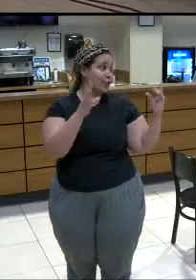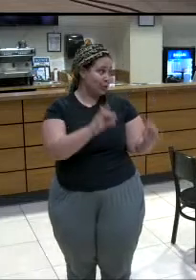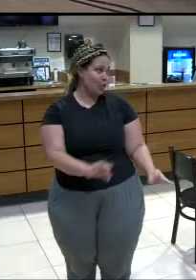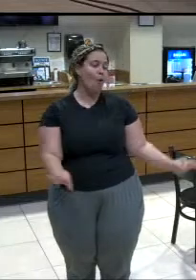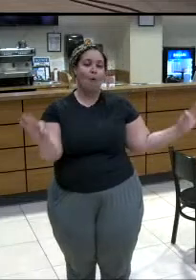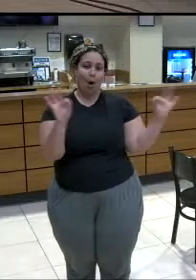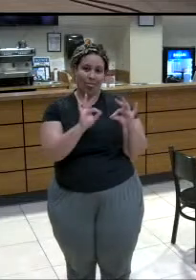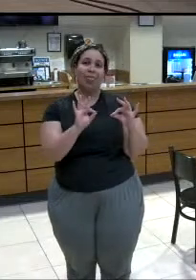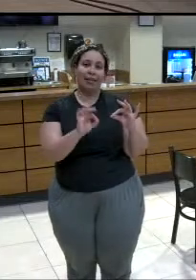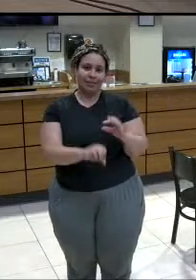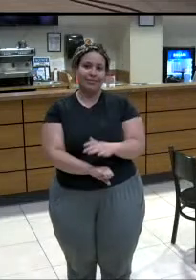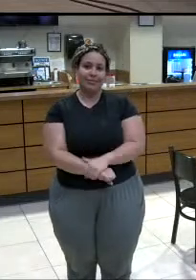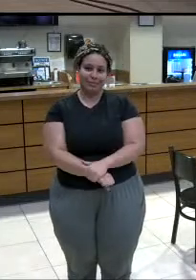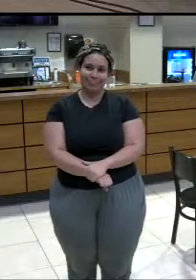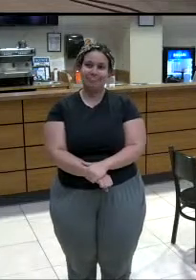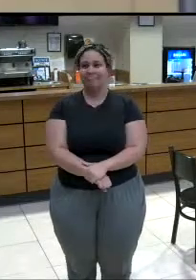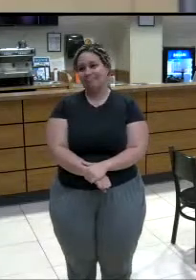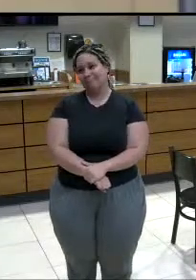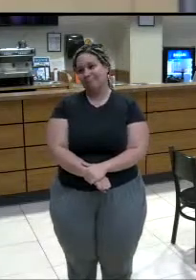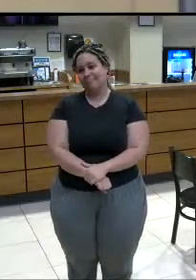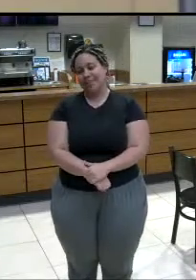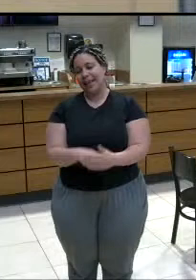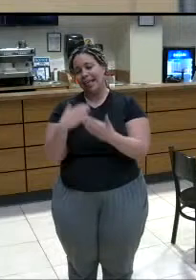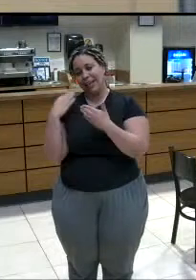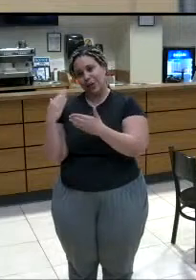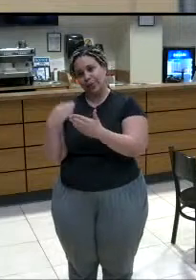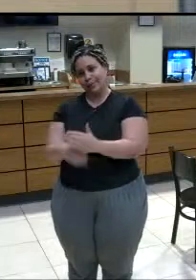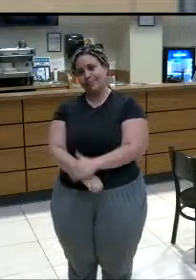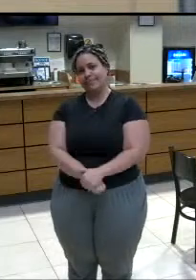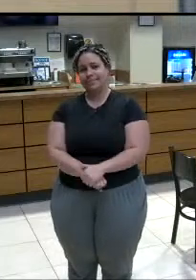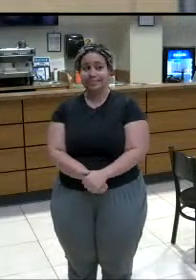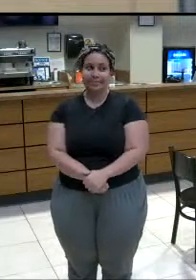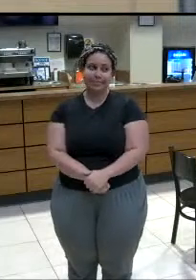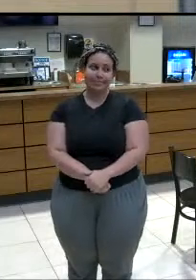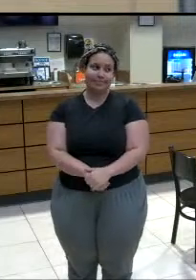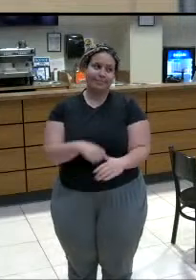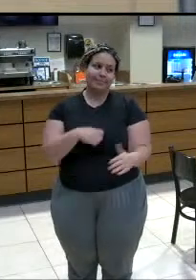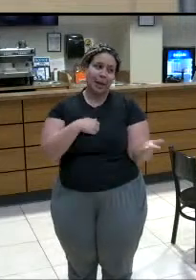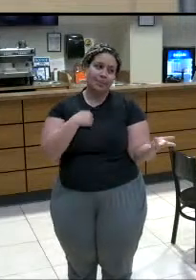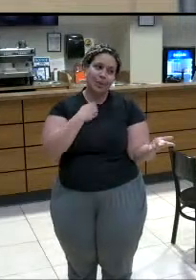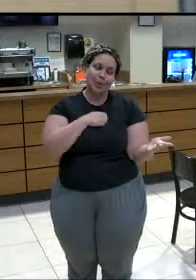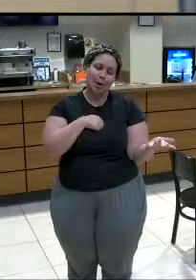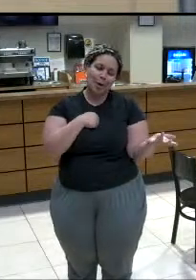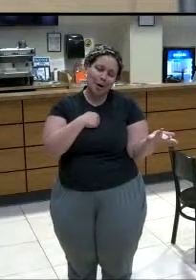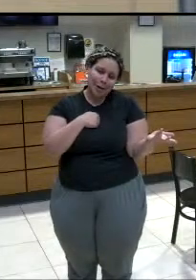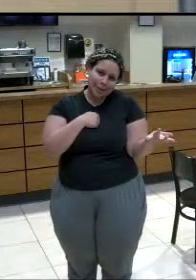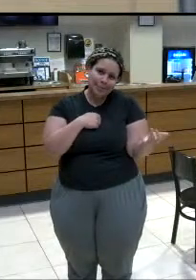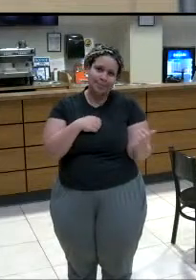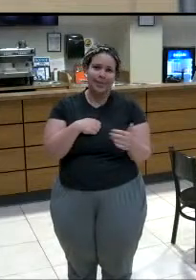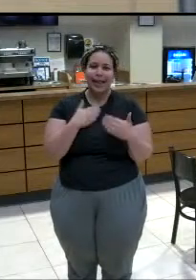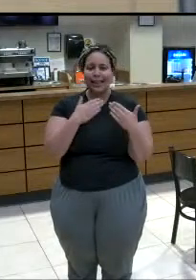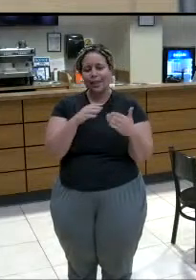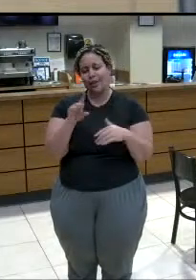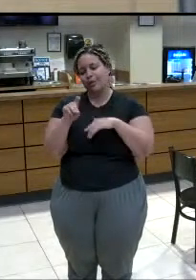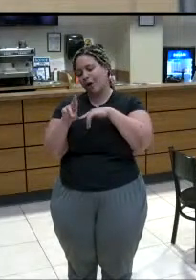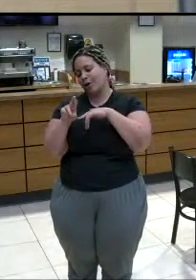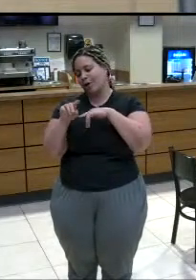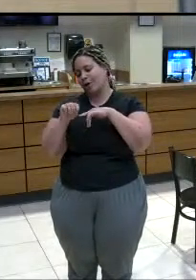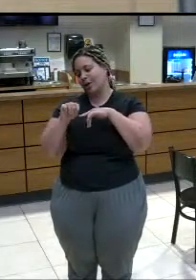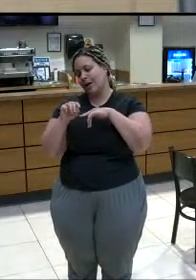Mhm. Yep. Thank you. I know, right? I'm sorry. Thank you, Dr. Thomas and